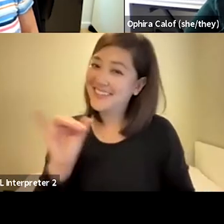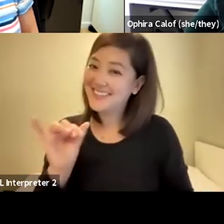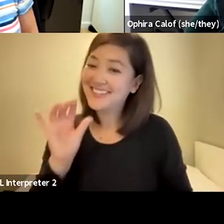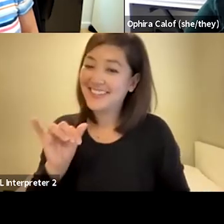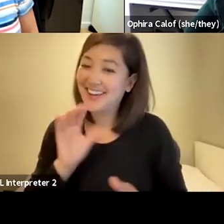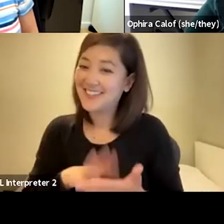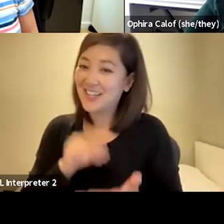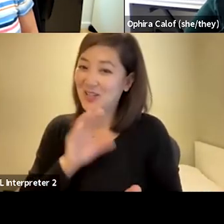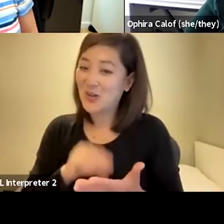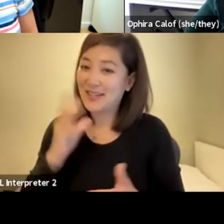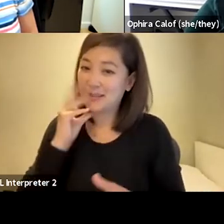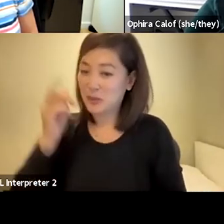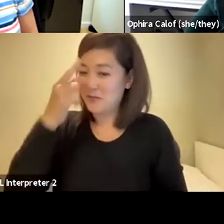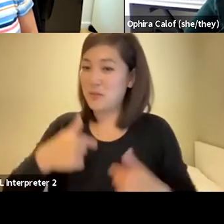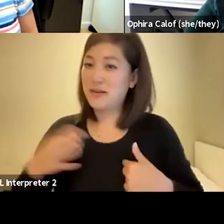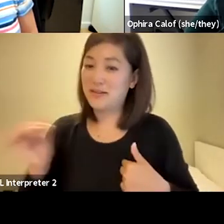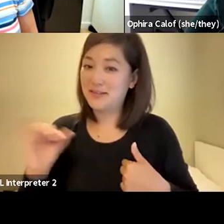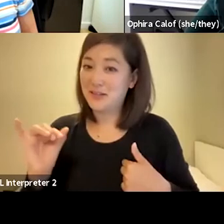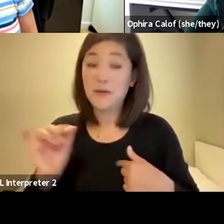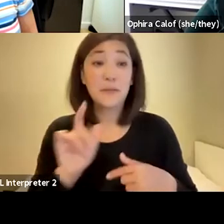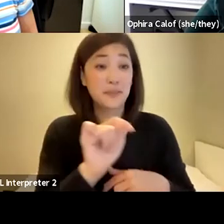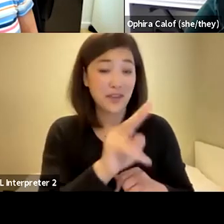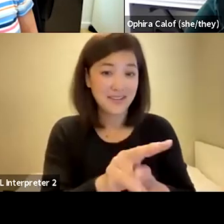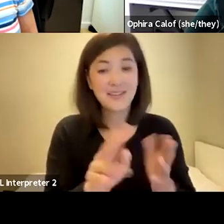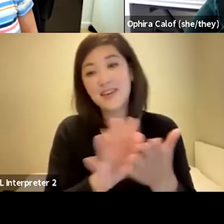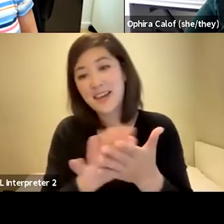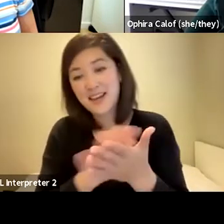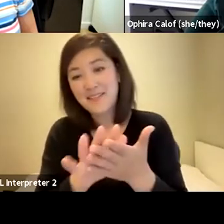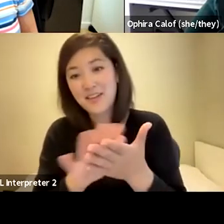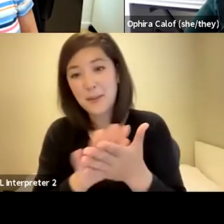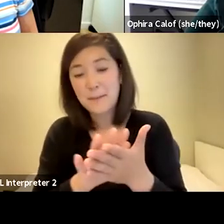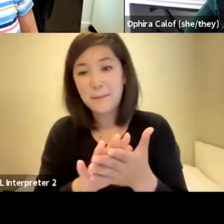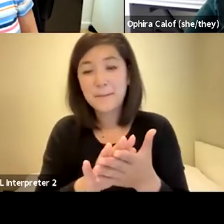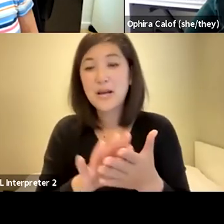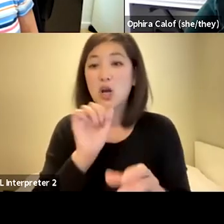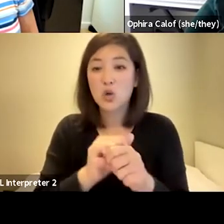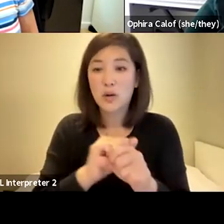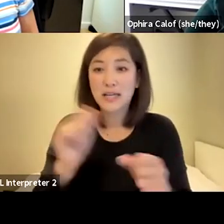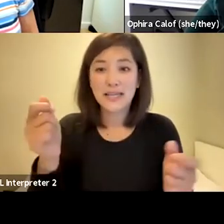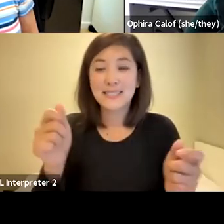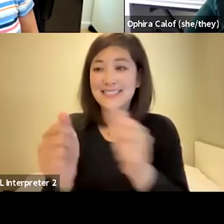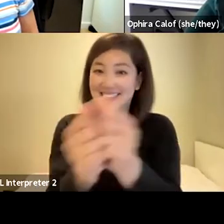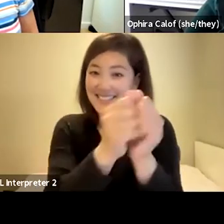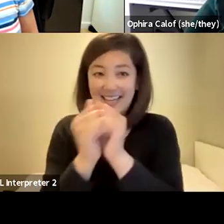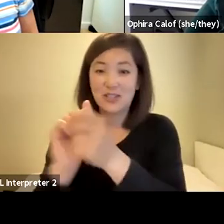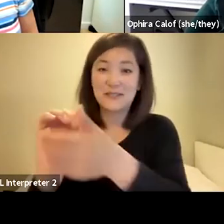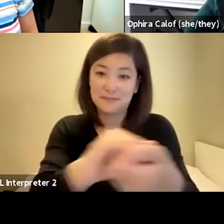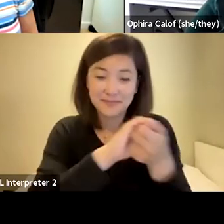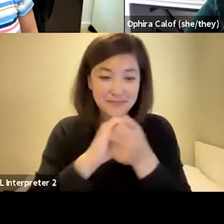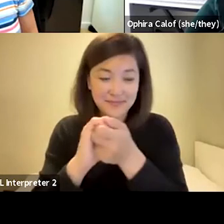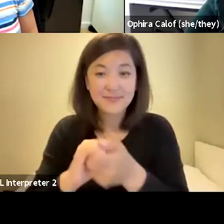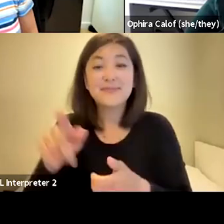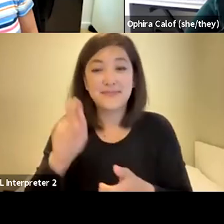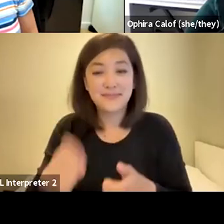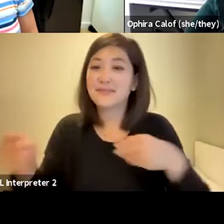that aspect too was the fact that, you know, the TV and film industry is a collaboration, and you really have to be nimble and let